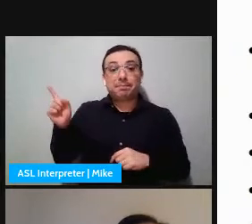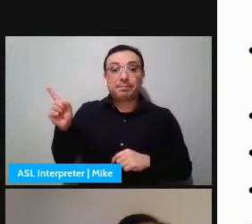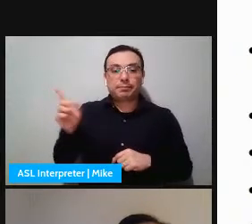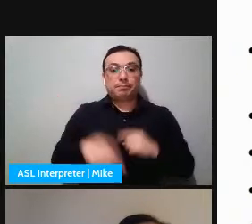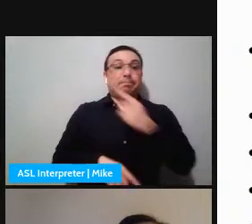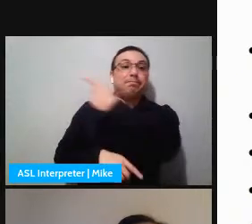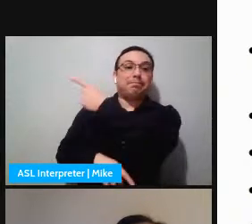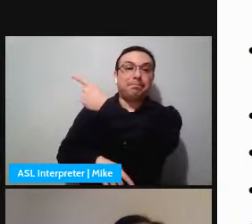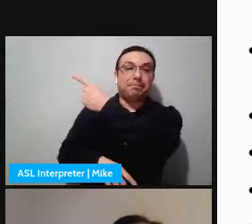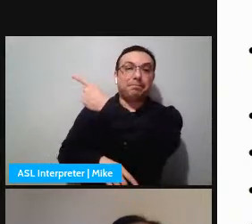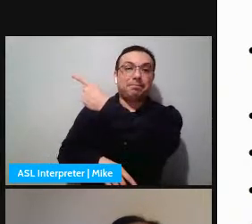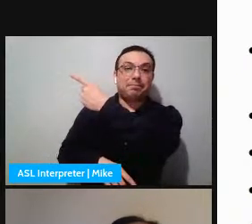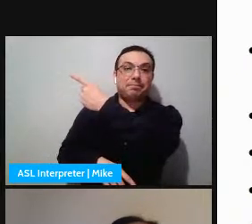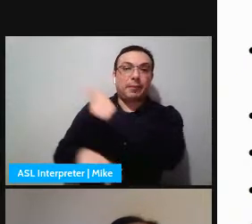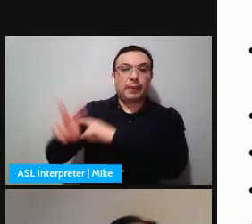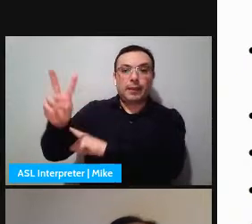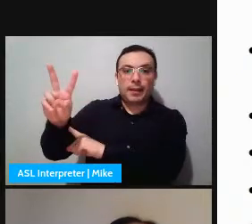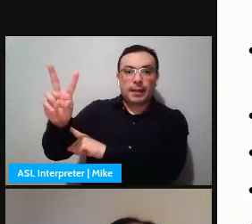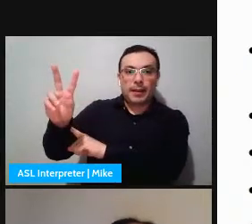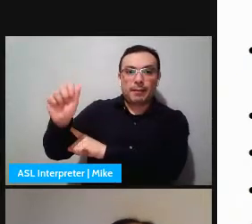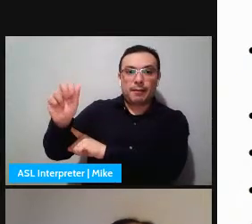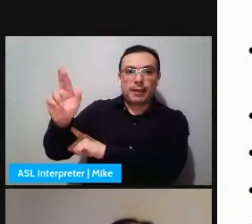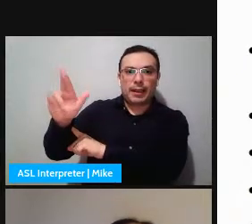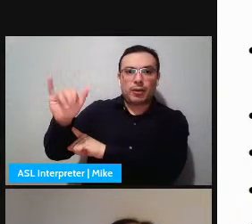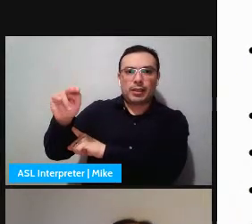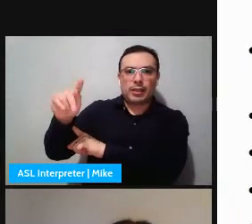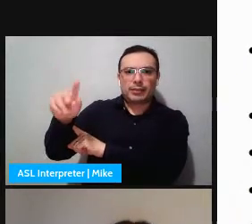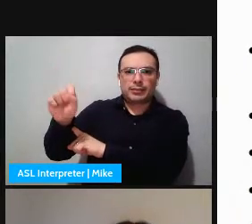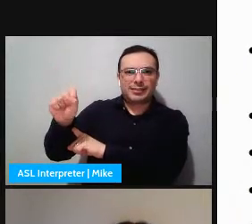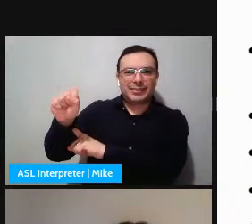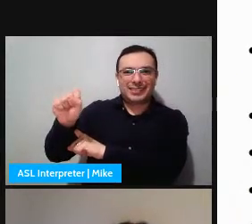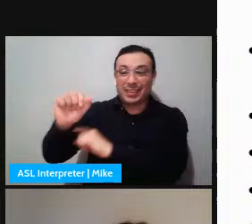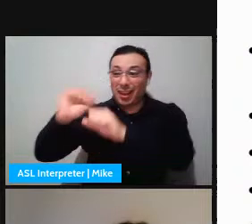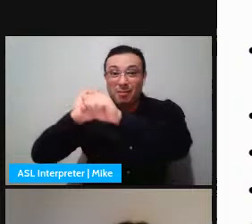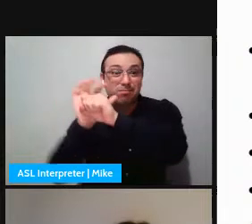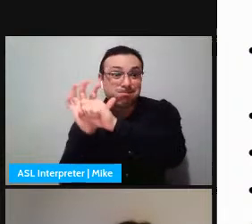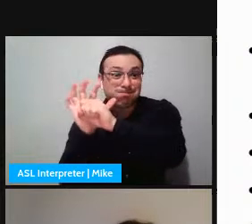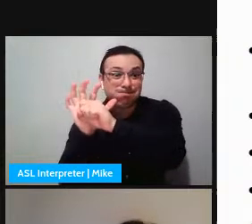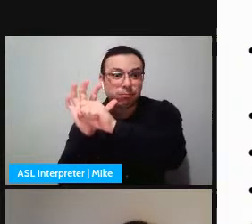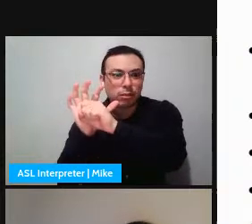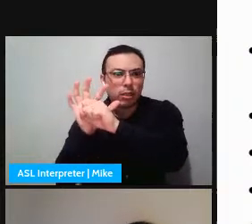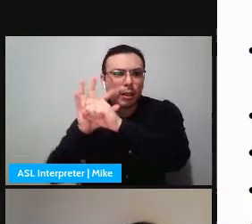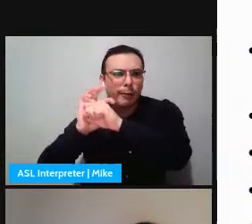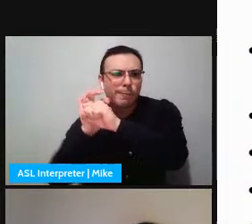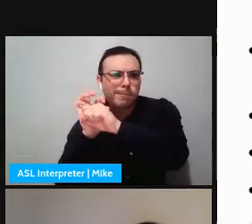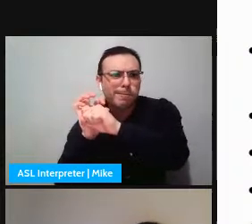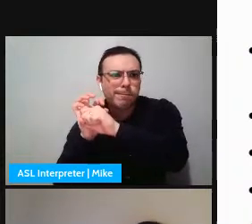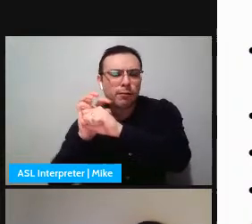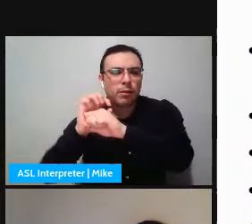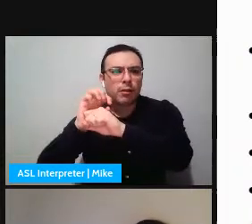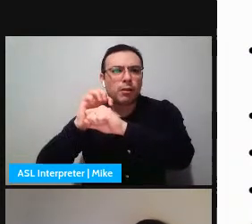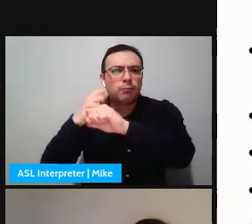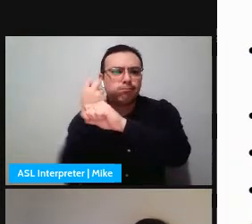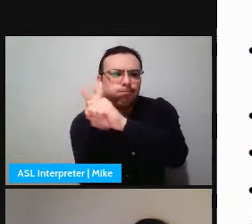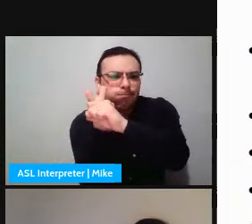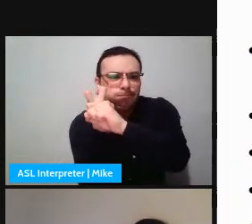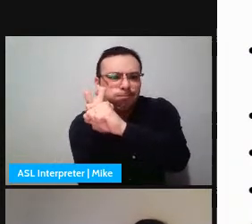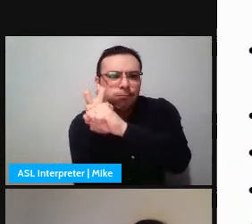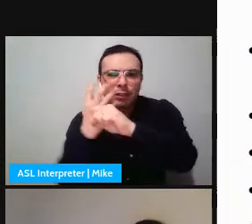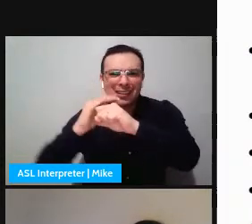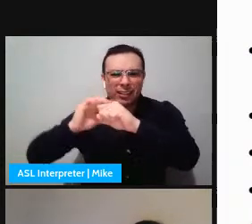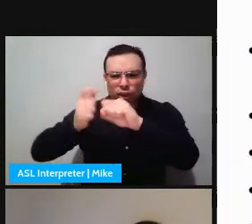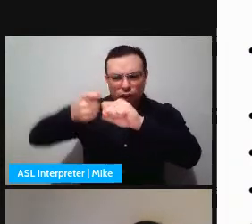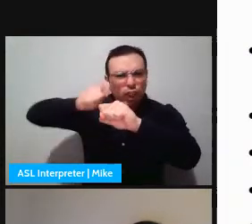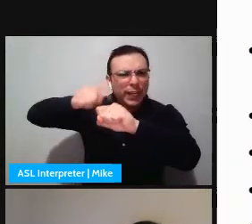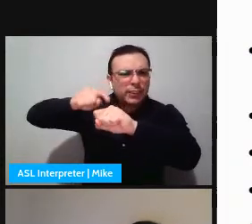now in the United Kingdom, South Africa, Brazil. And these, we live in a world that is very much connected